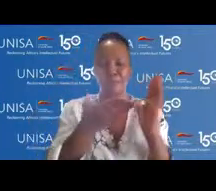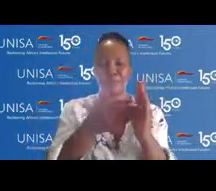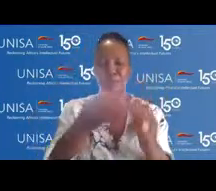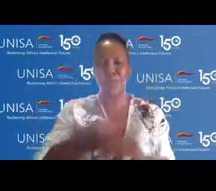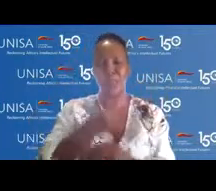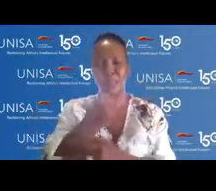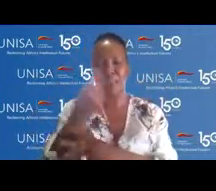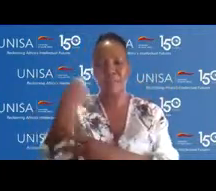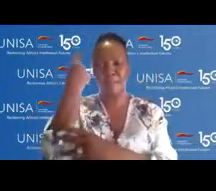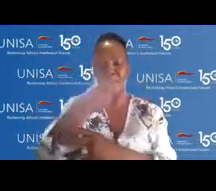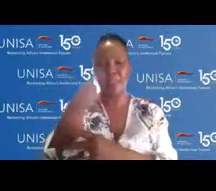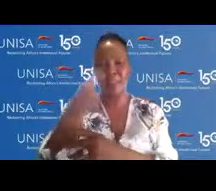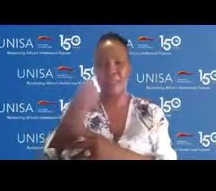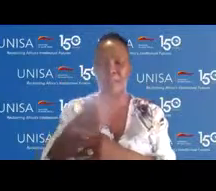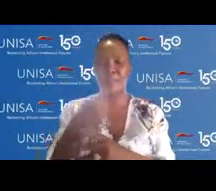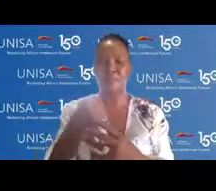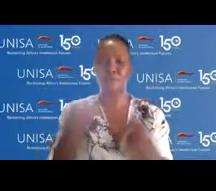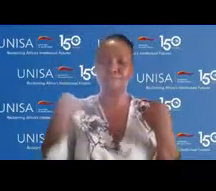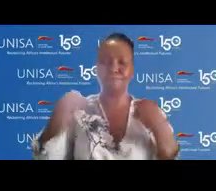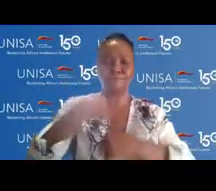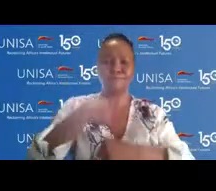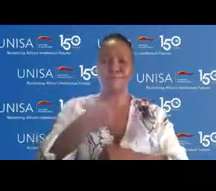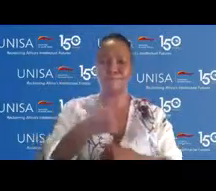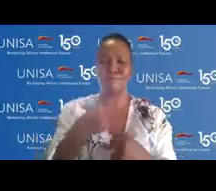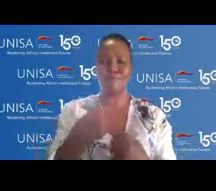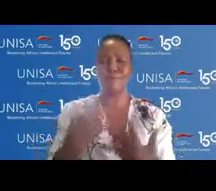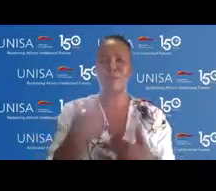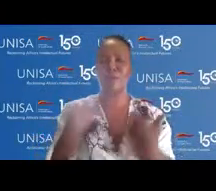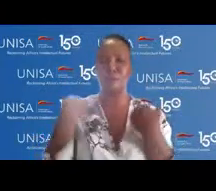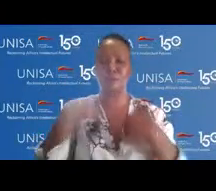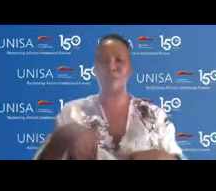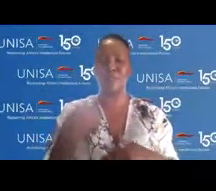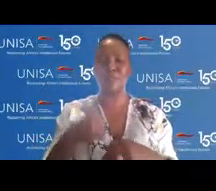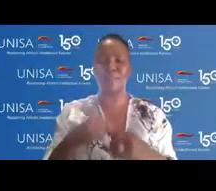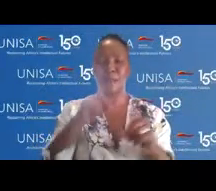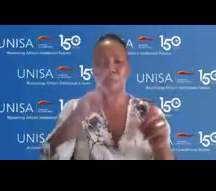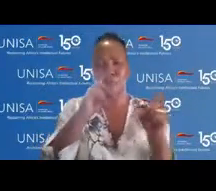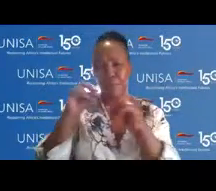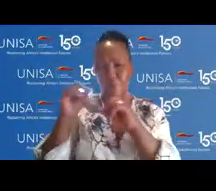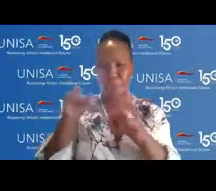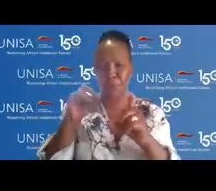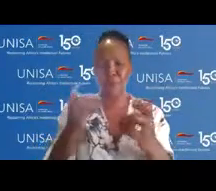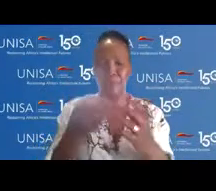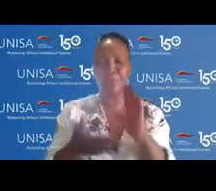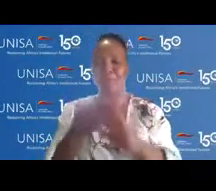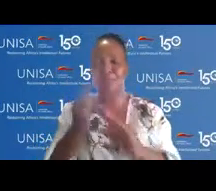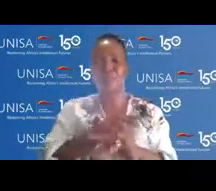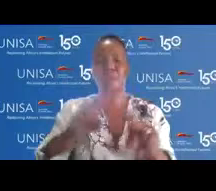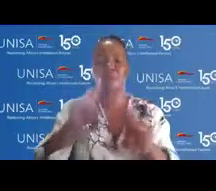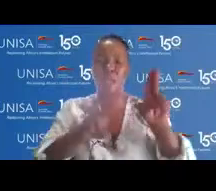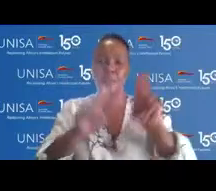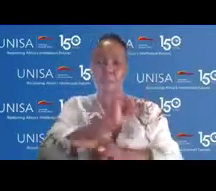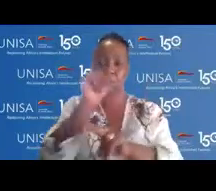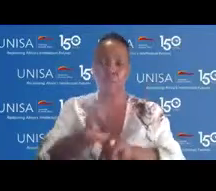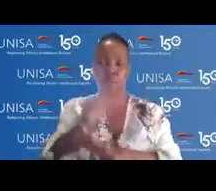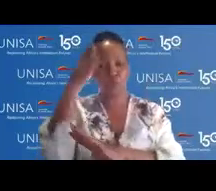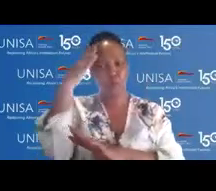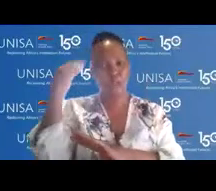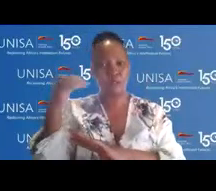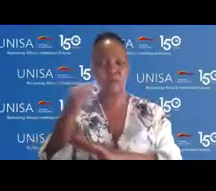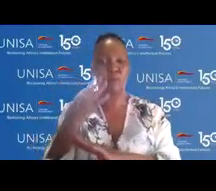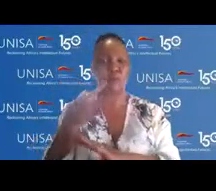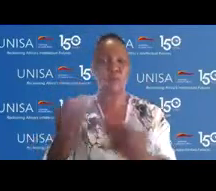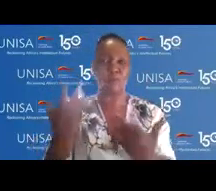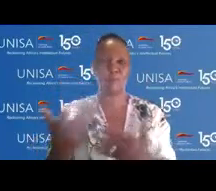with their gowns on and taking pictures. So yes, then you can actually go check out your graduations. Quotations. Yes, we do get